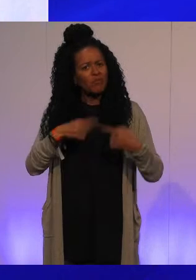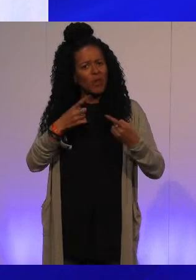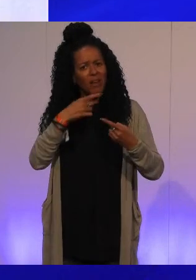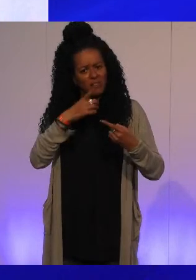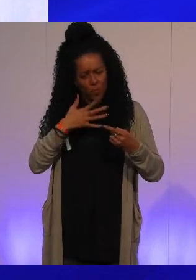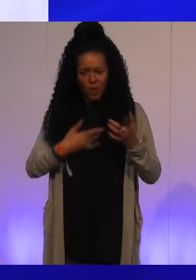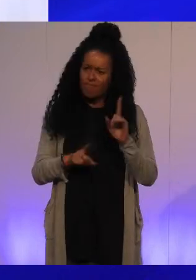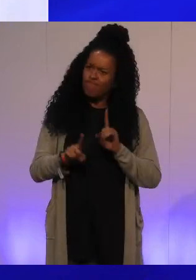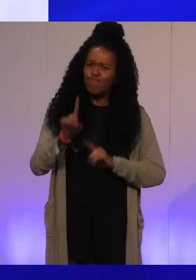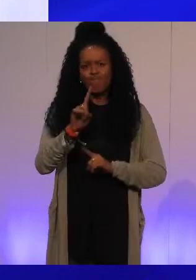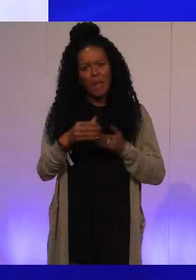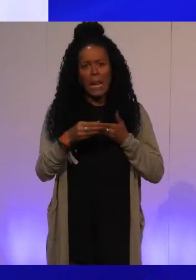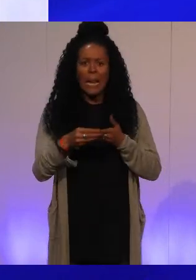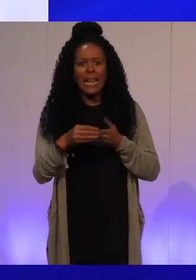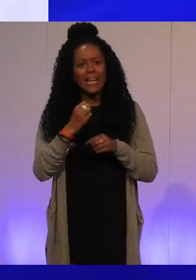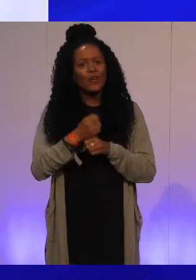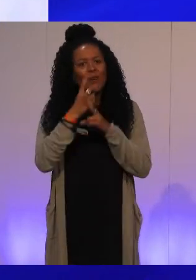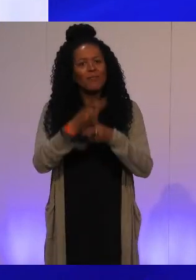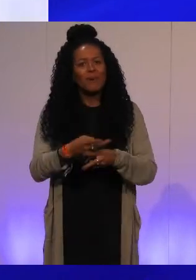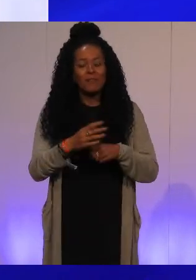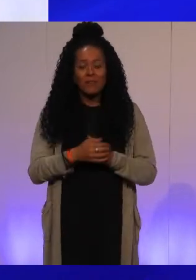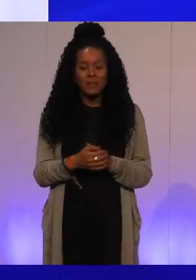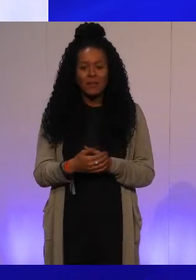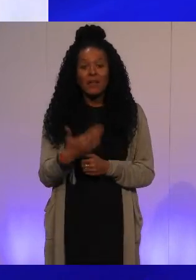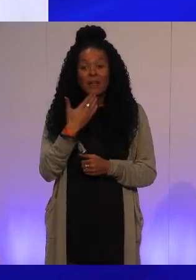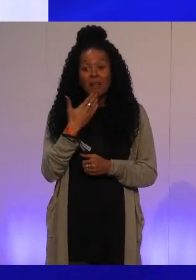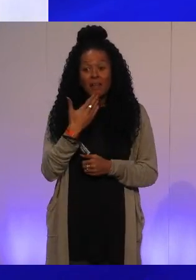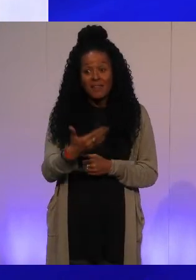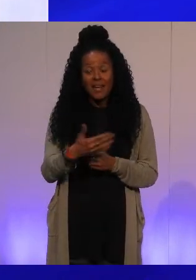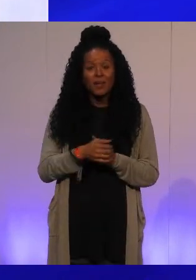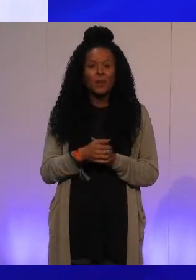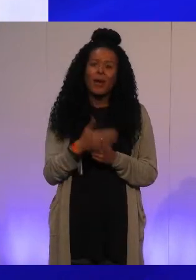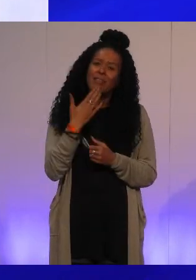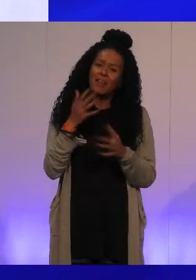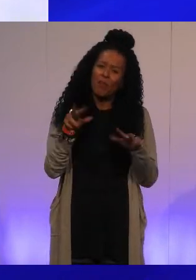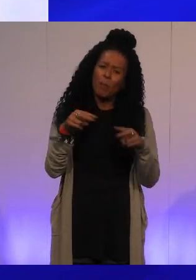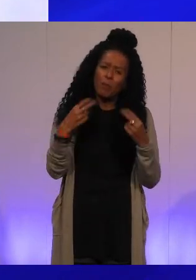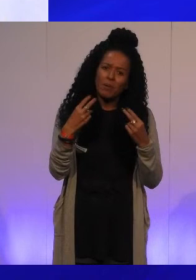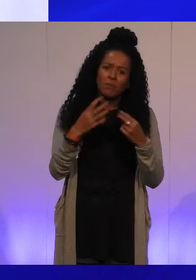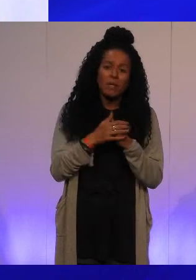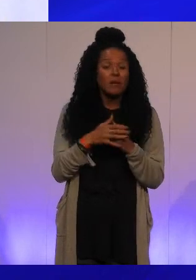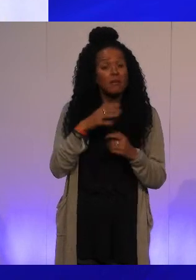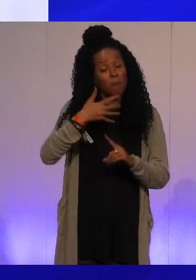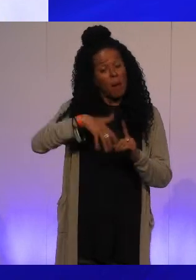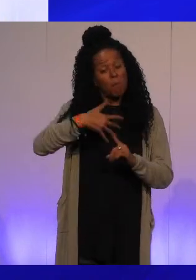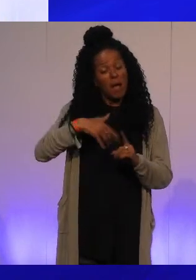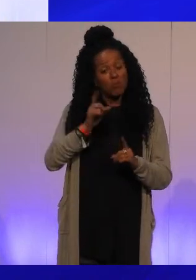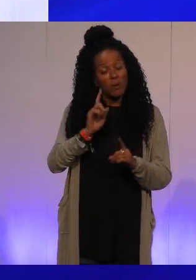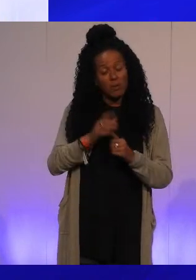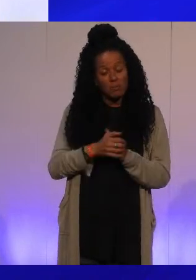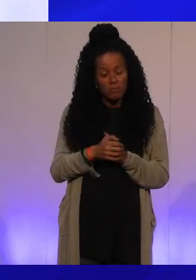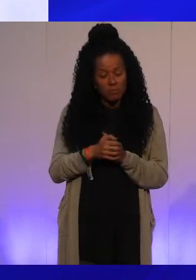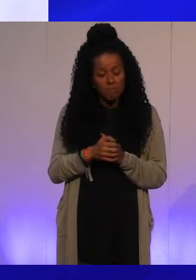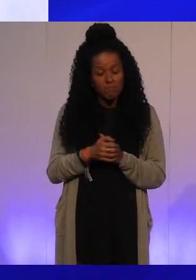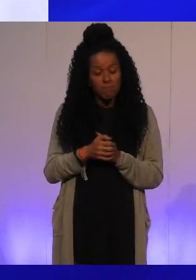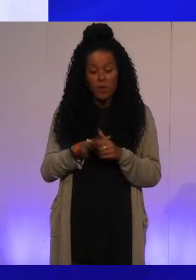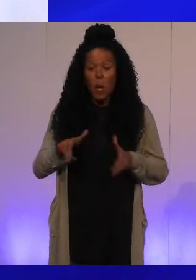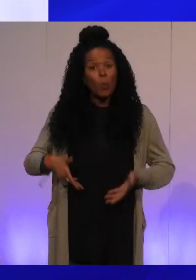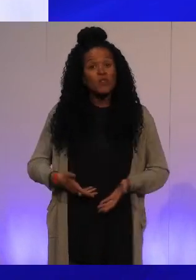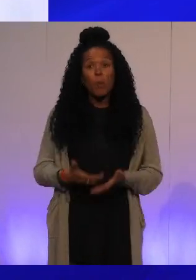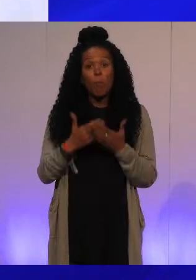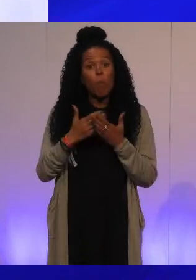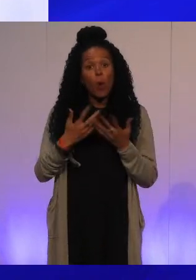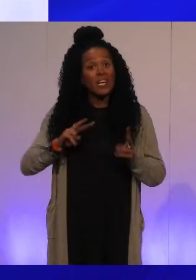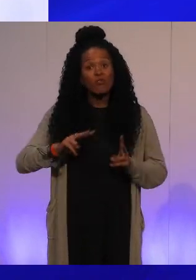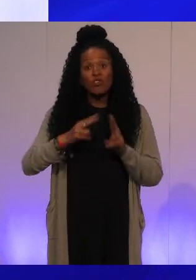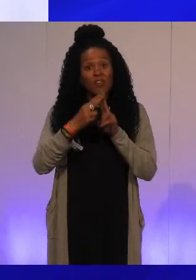lead governor role. Thank you, Helen, and good evening to everyone watching. A little bit about myself. I wasn't born in Chesterfield,